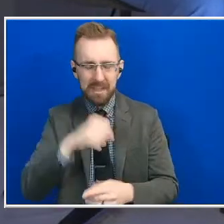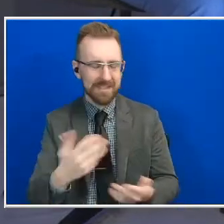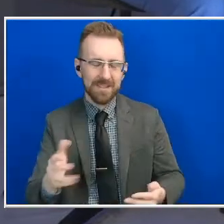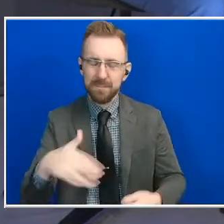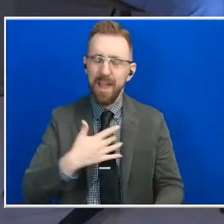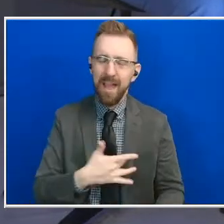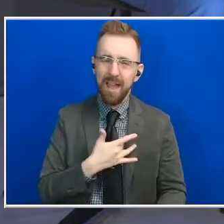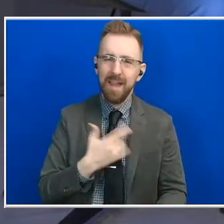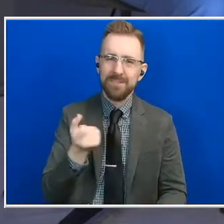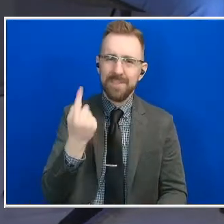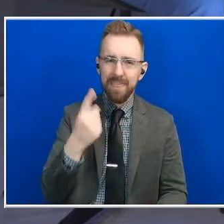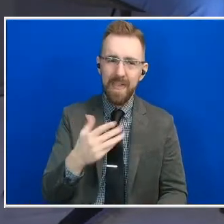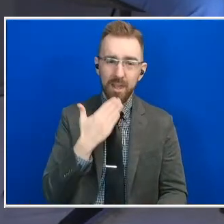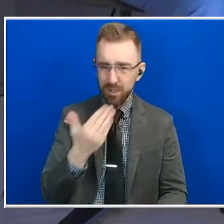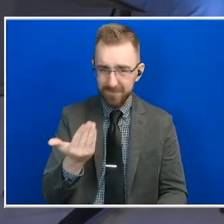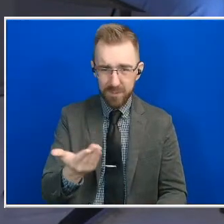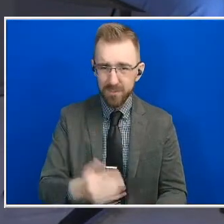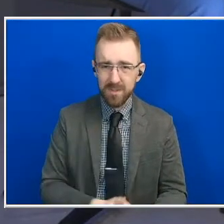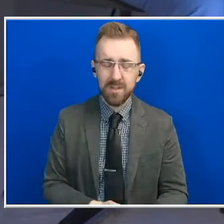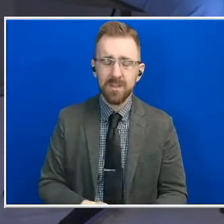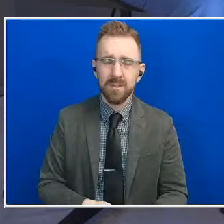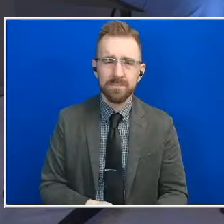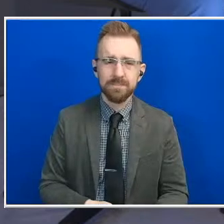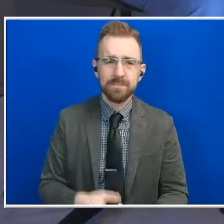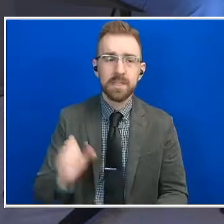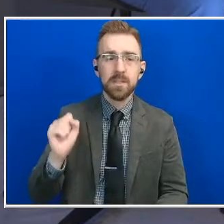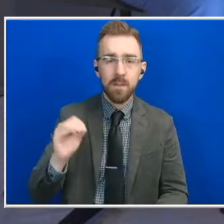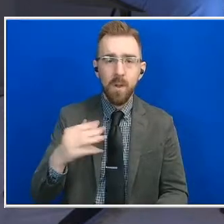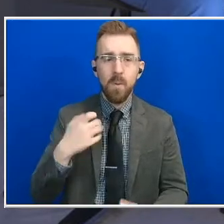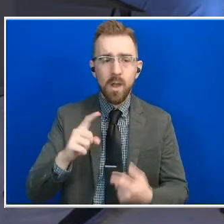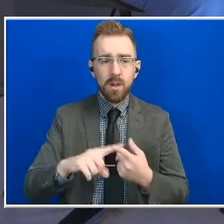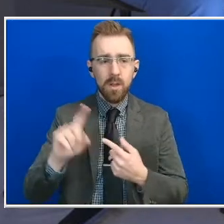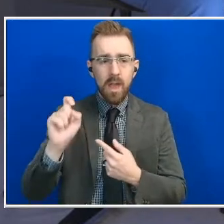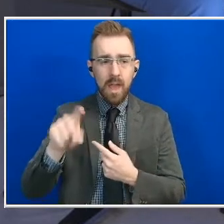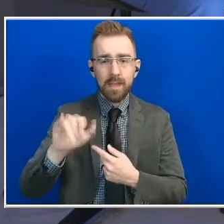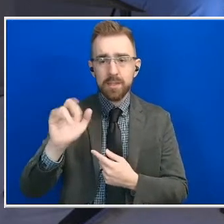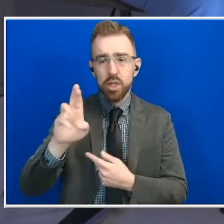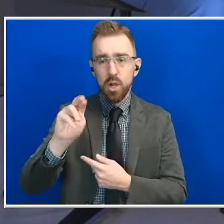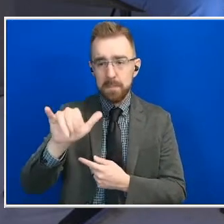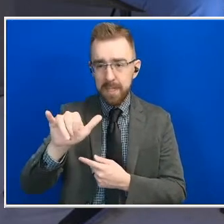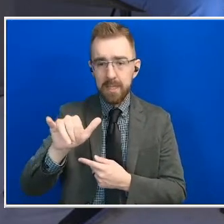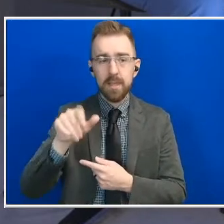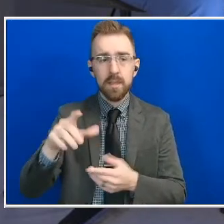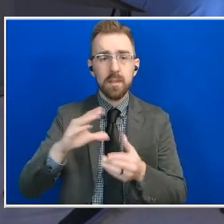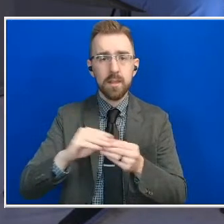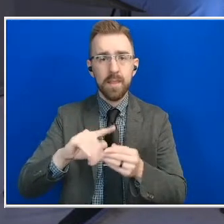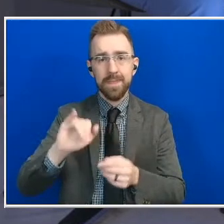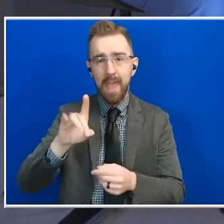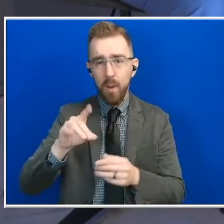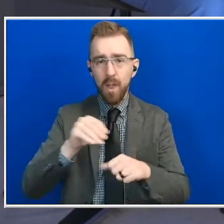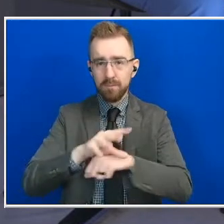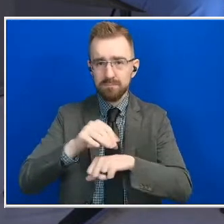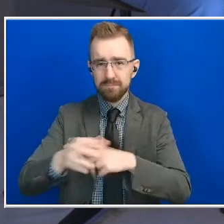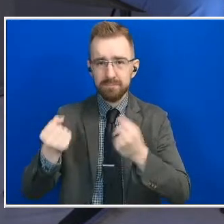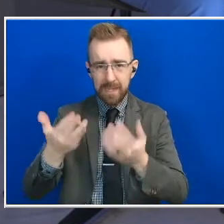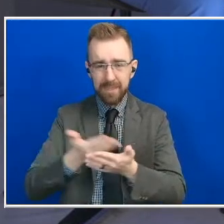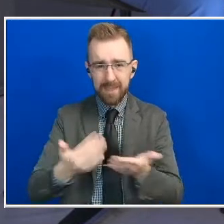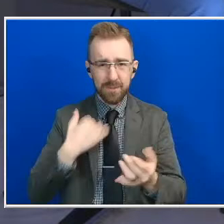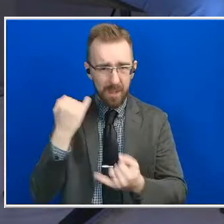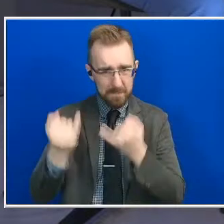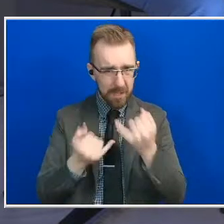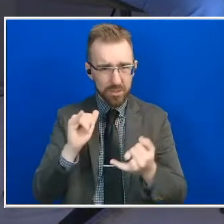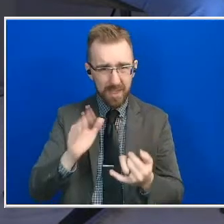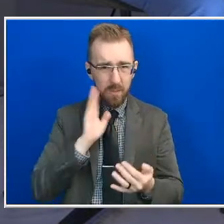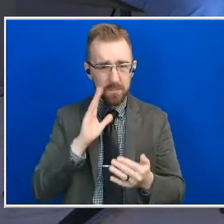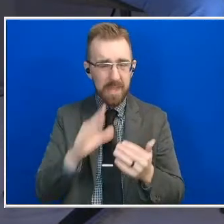you. So I want to ask a question from Jeremy. He says the thyroid affects so many things, so I imagine that would be an extra uncomfortable place